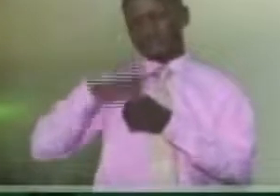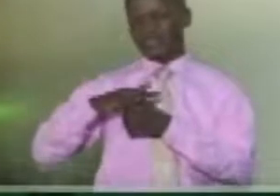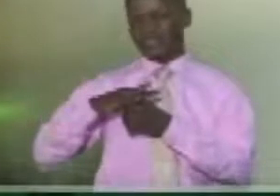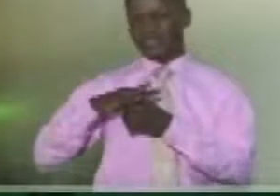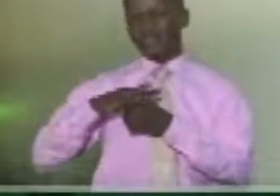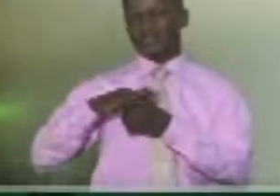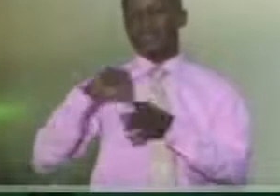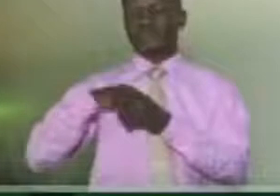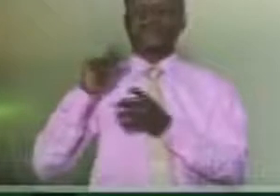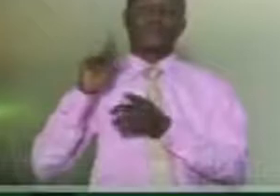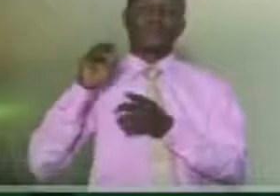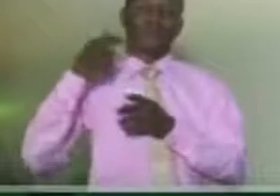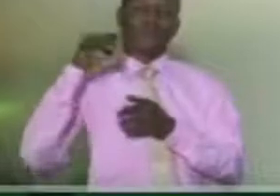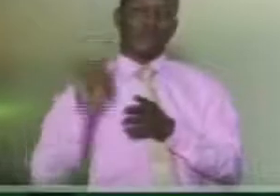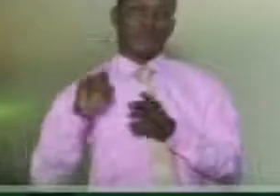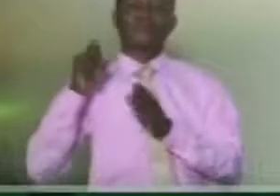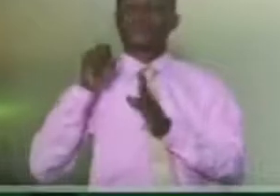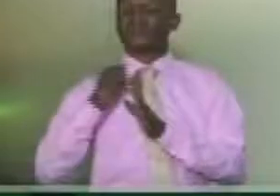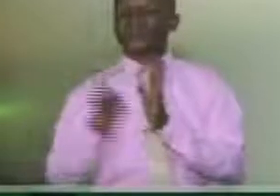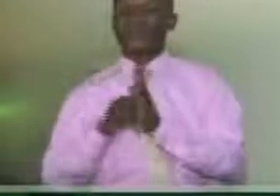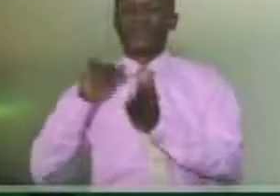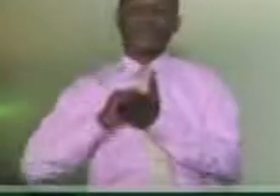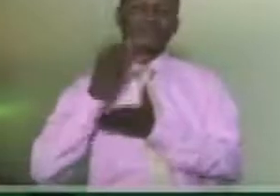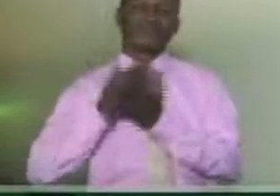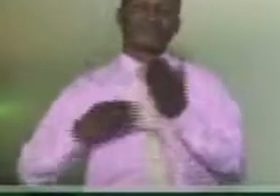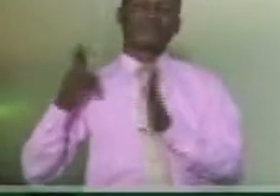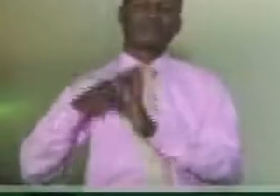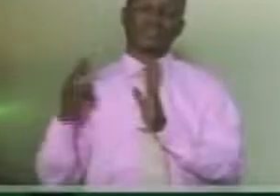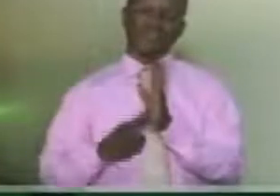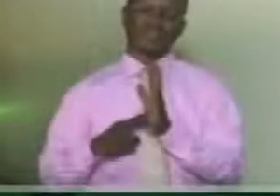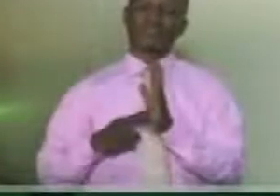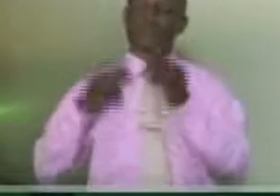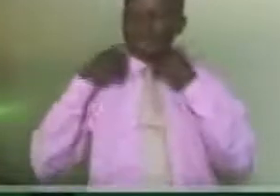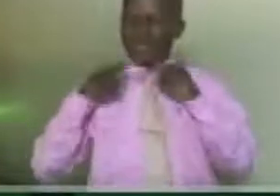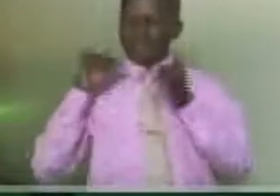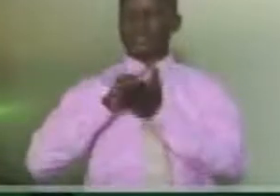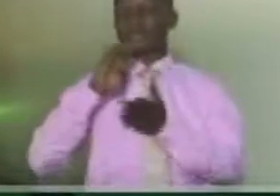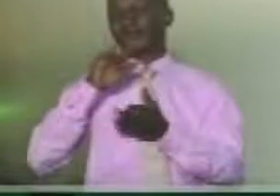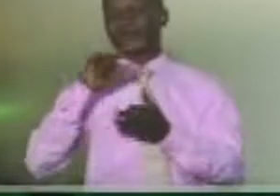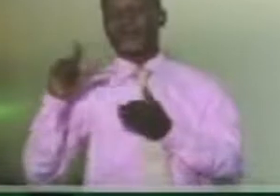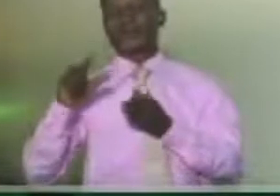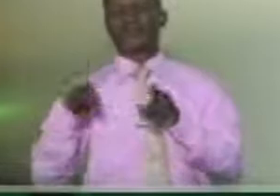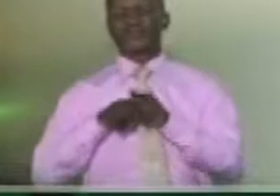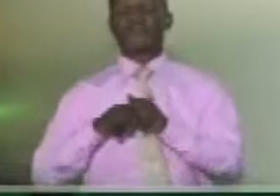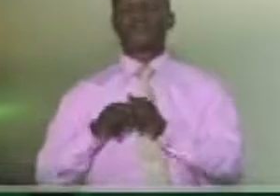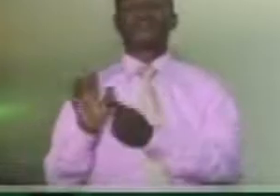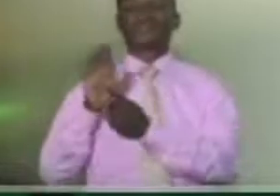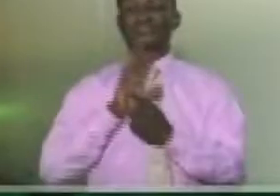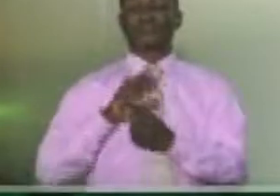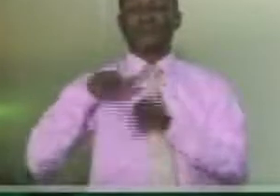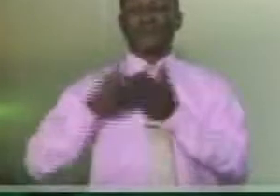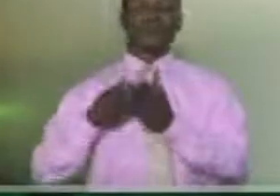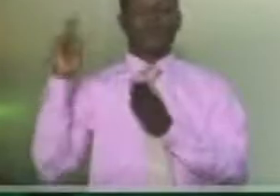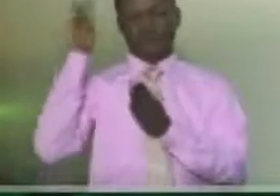State, where a candidate died before the result of that election was announced. The bill affords political parties the opportunity to conduct